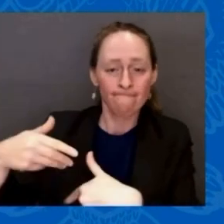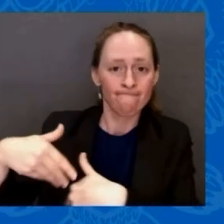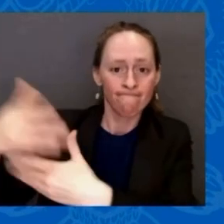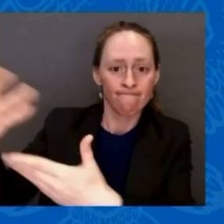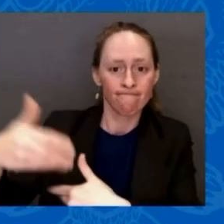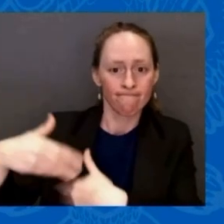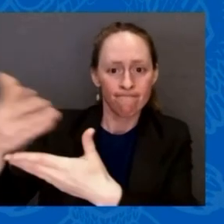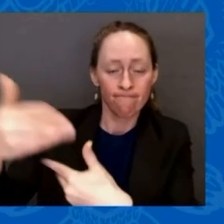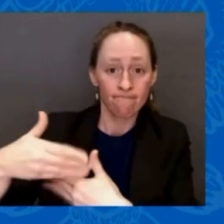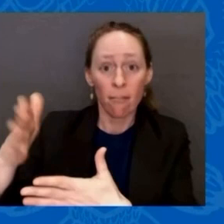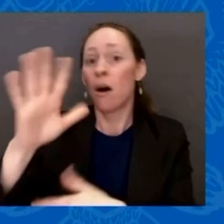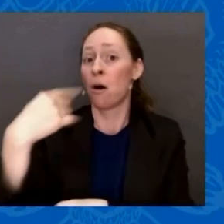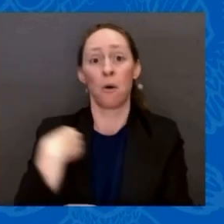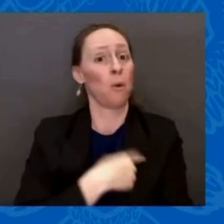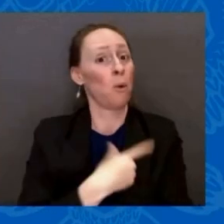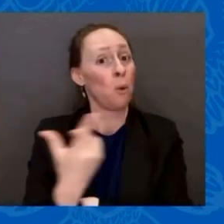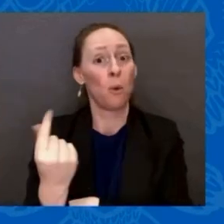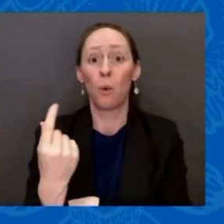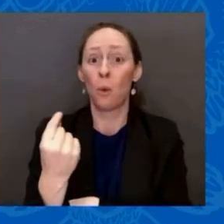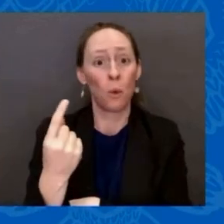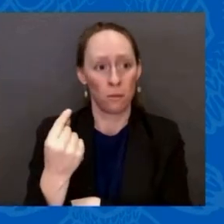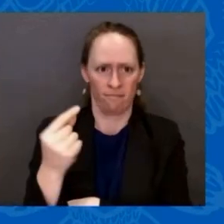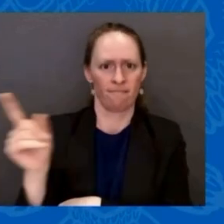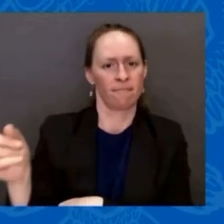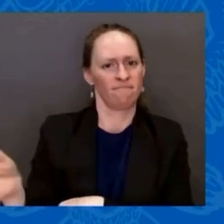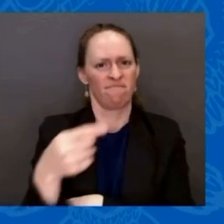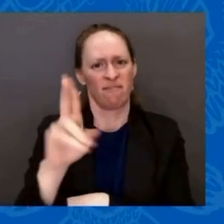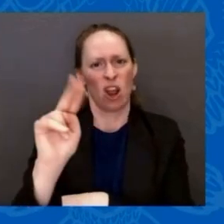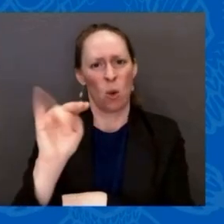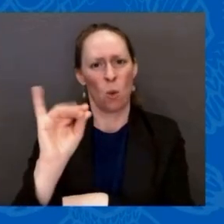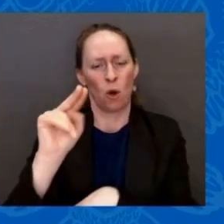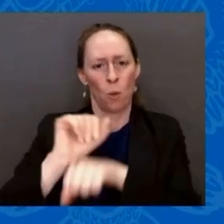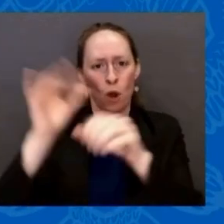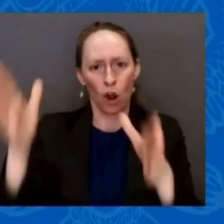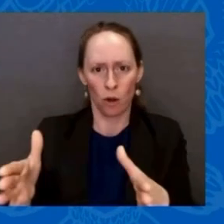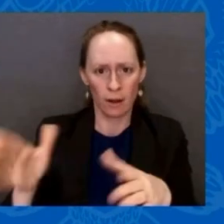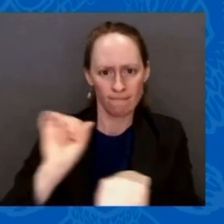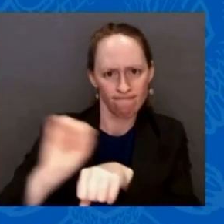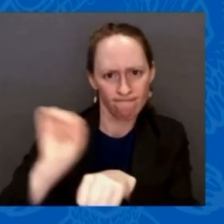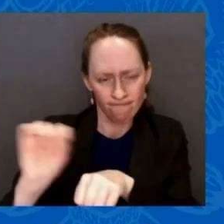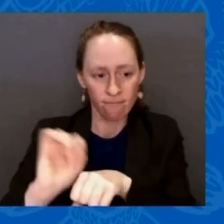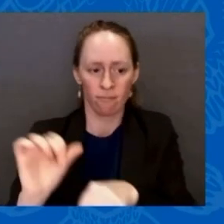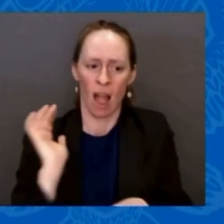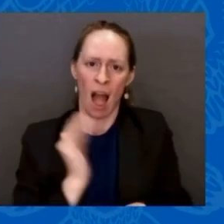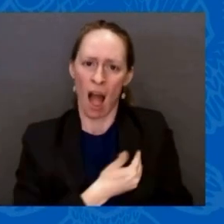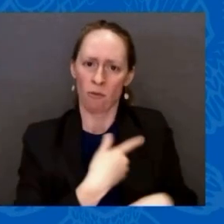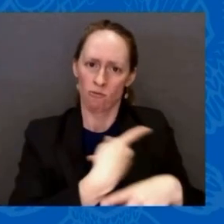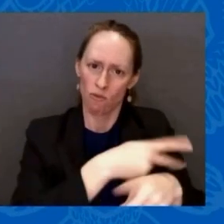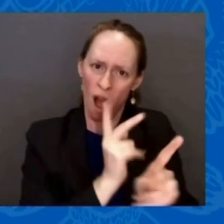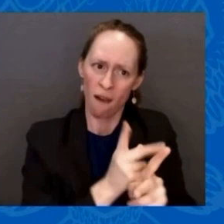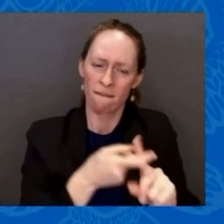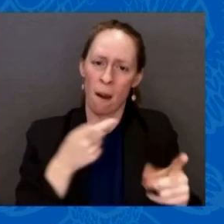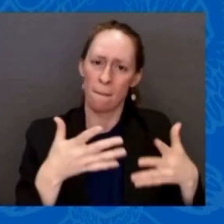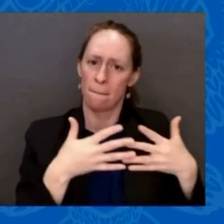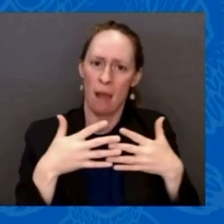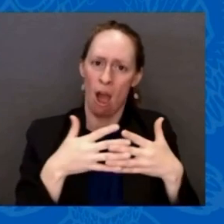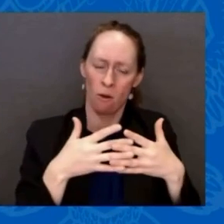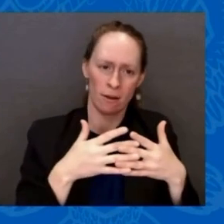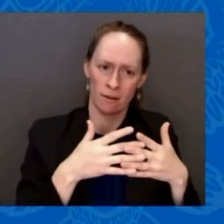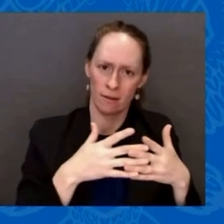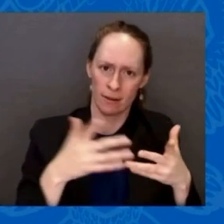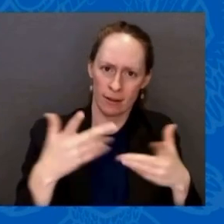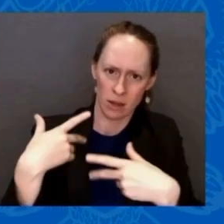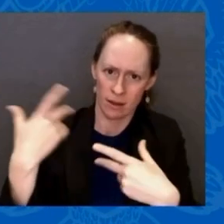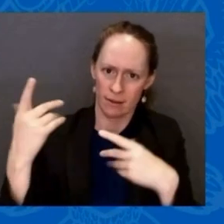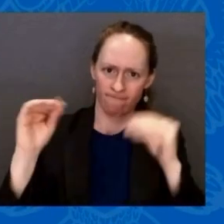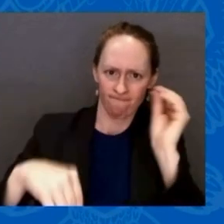We used all American products, all American materials. We used federal infrastructure projects. And made in